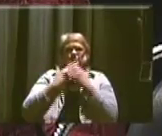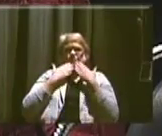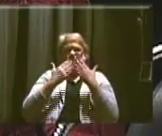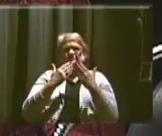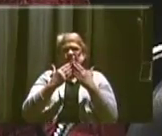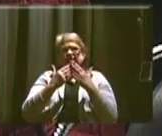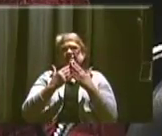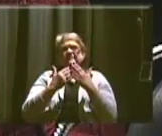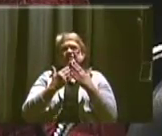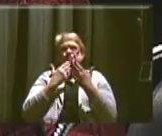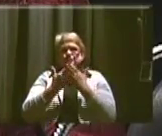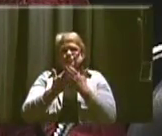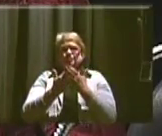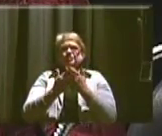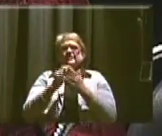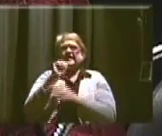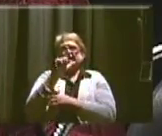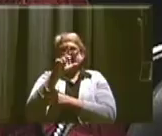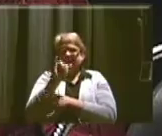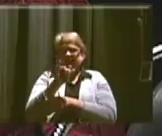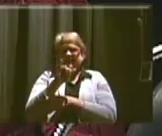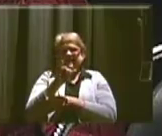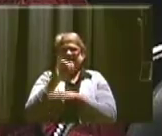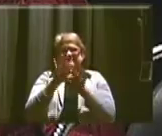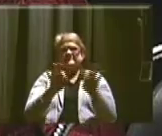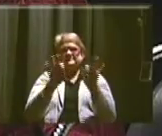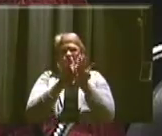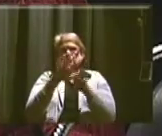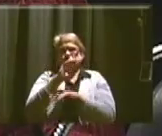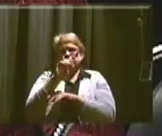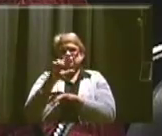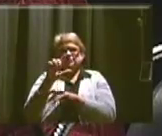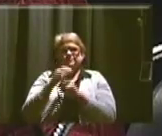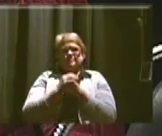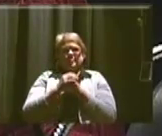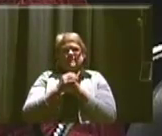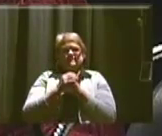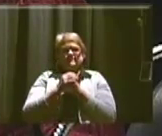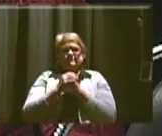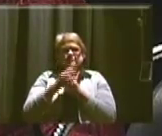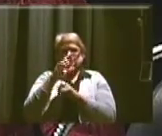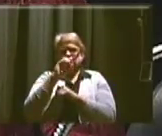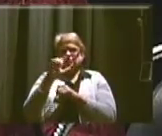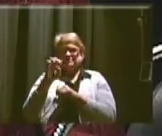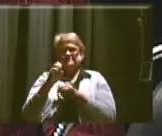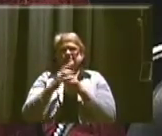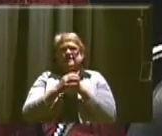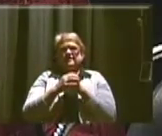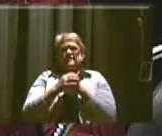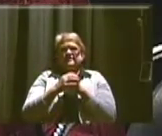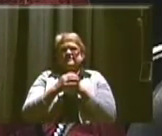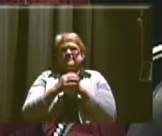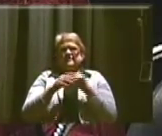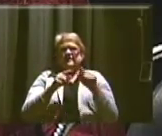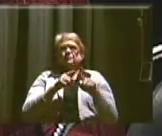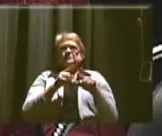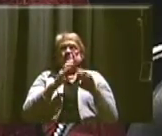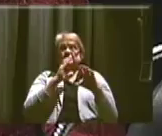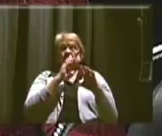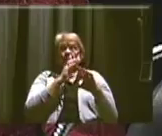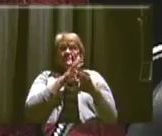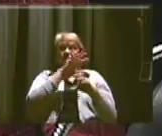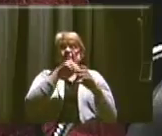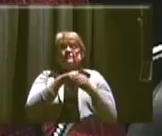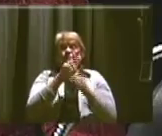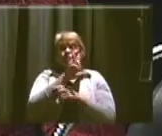district ally and partner in this important role. Sam was most recently the Director of Community Engagement for the University of Louisville College